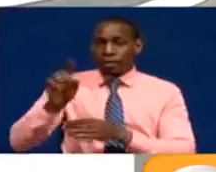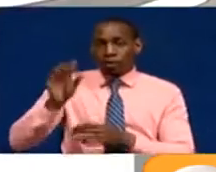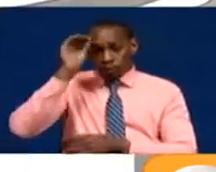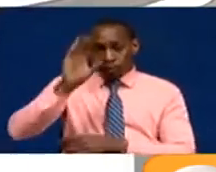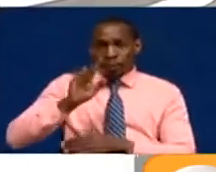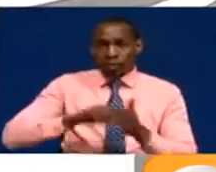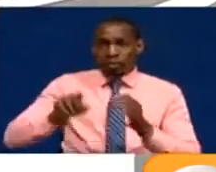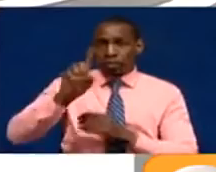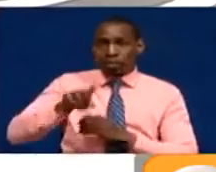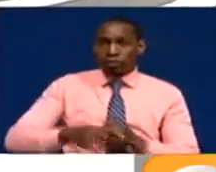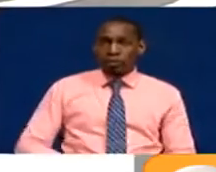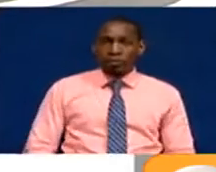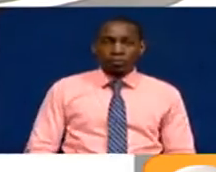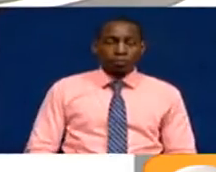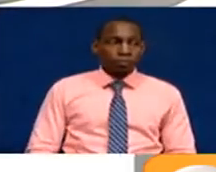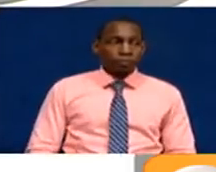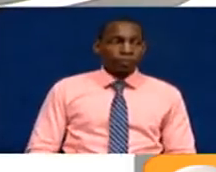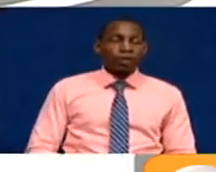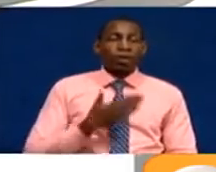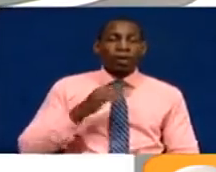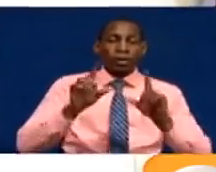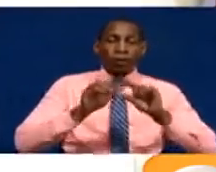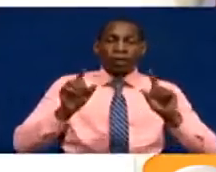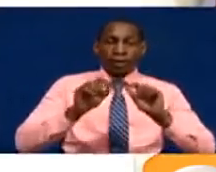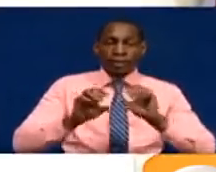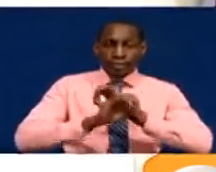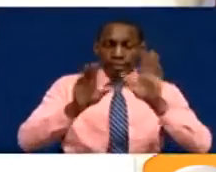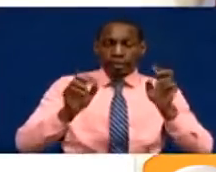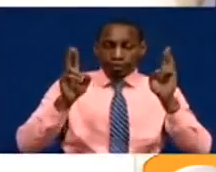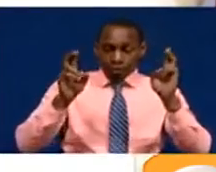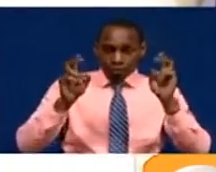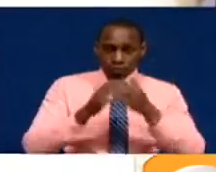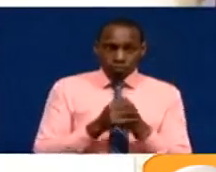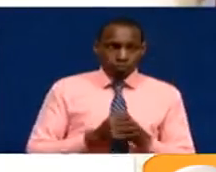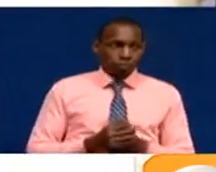where did that come from? And I want to be very clear on this one.